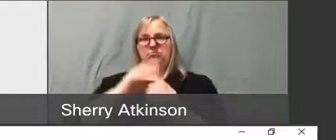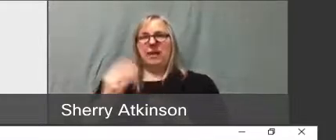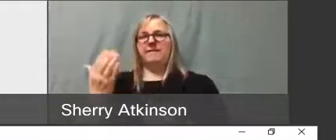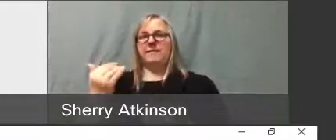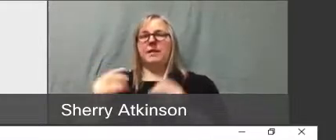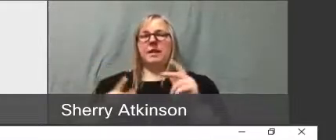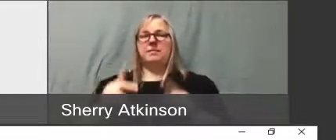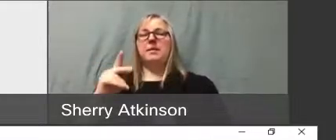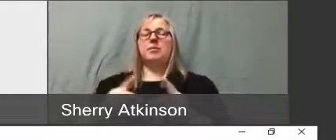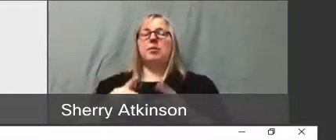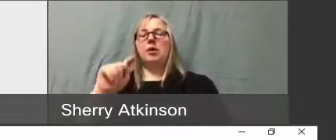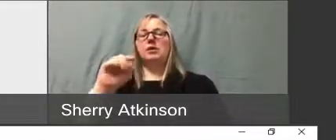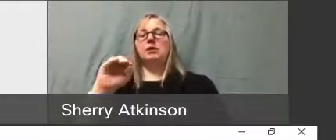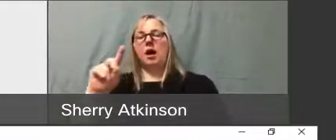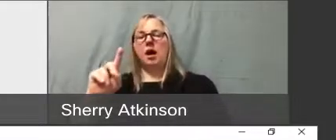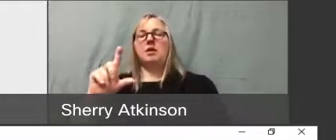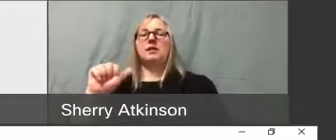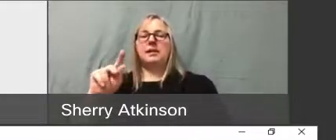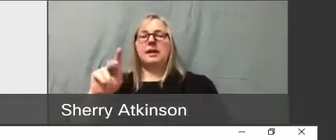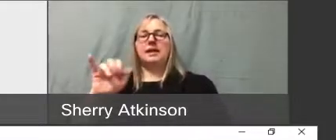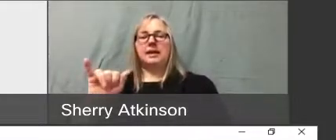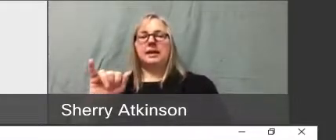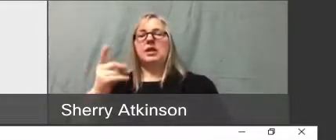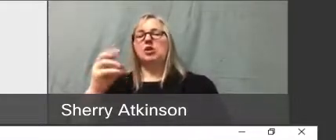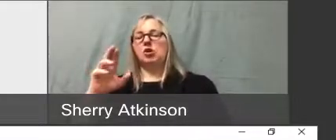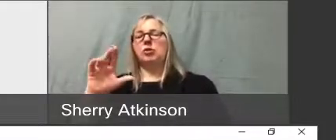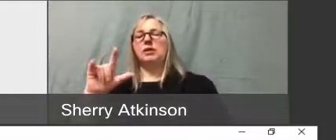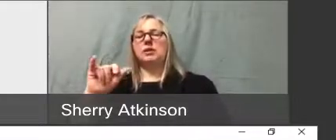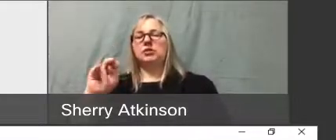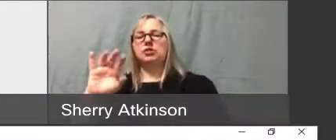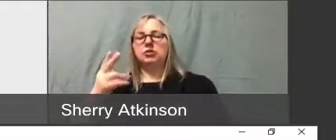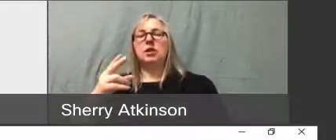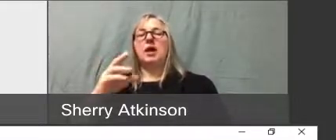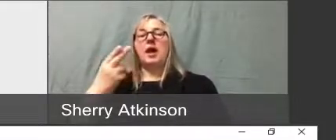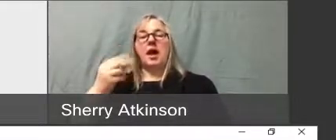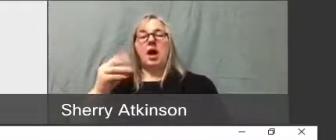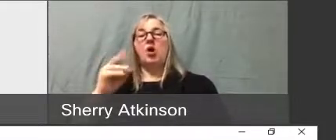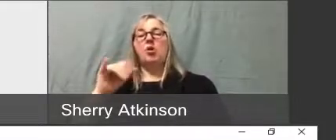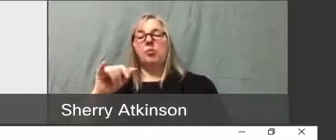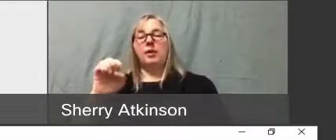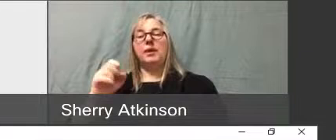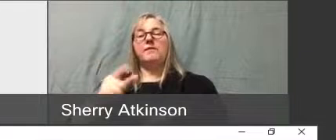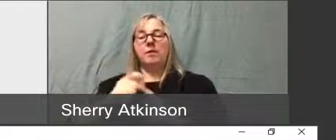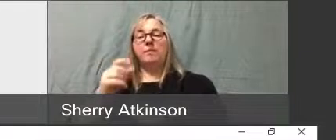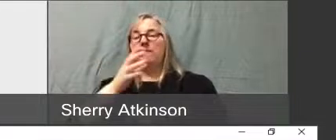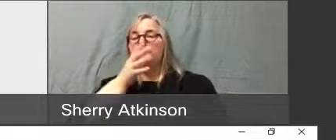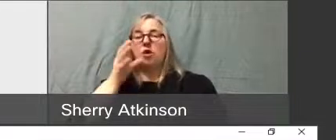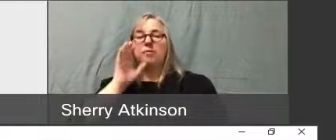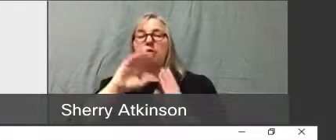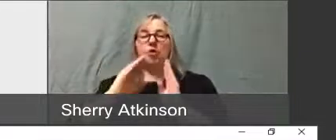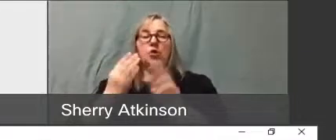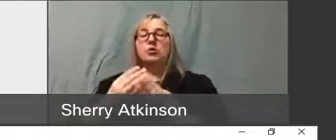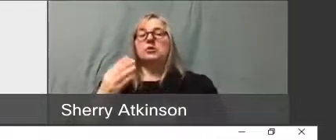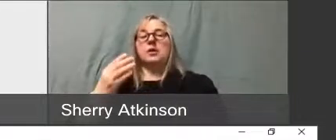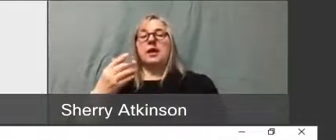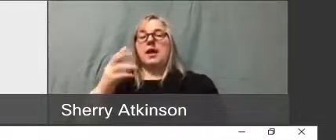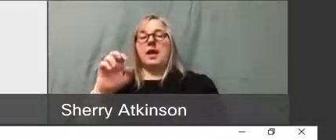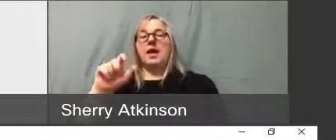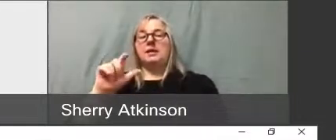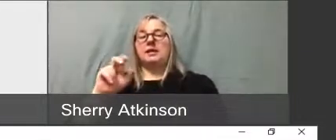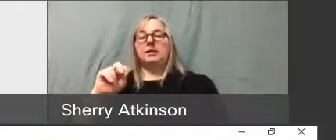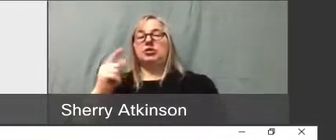Todd Leckie, Dr. Clinch, Howie from Farm Bureau, Ellen Giles,